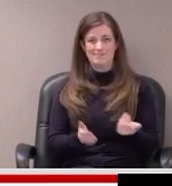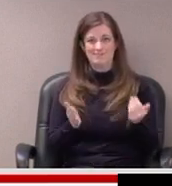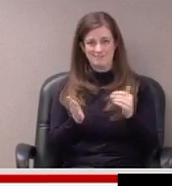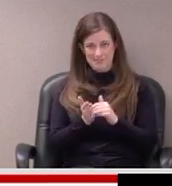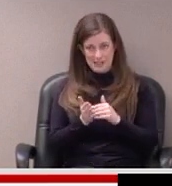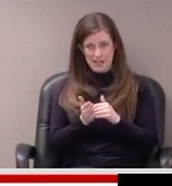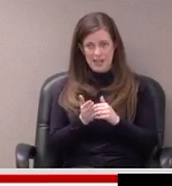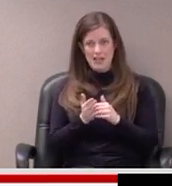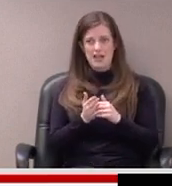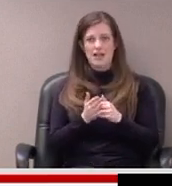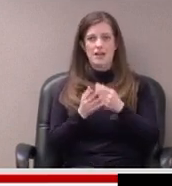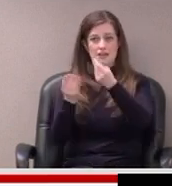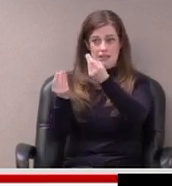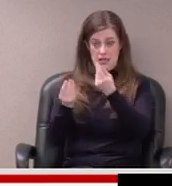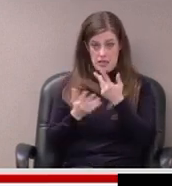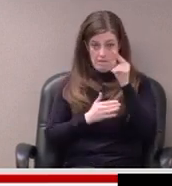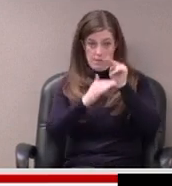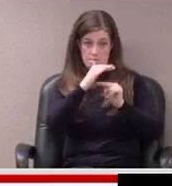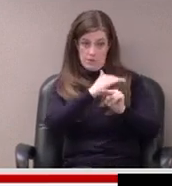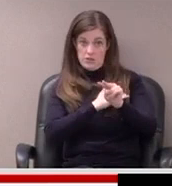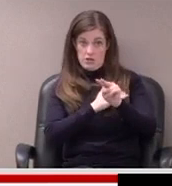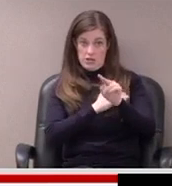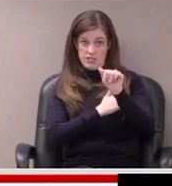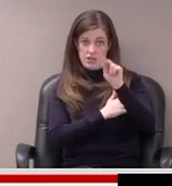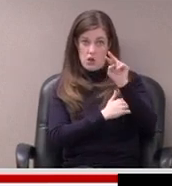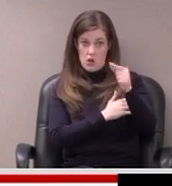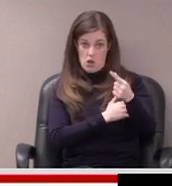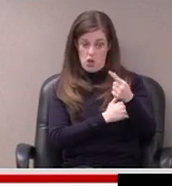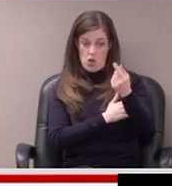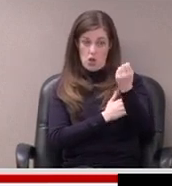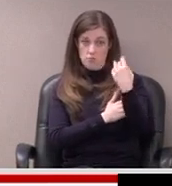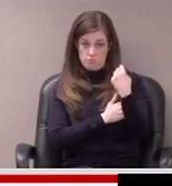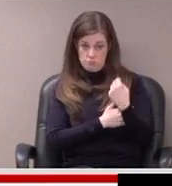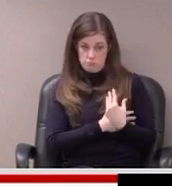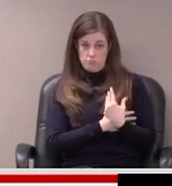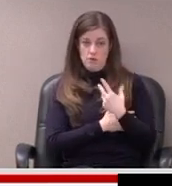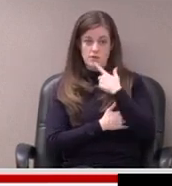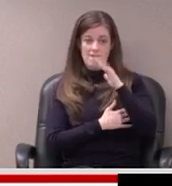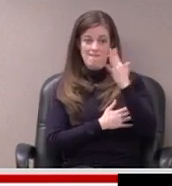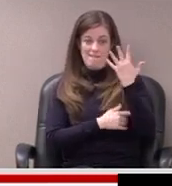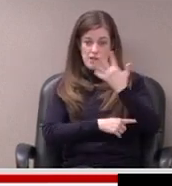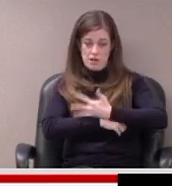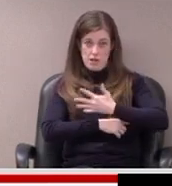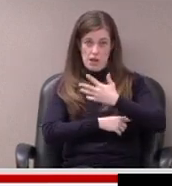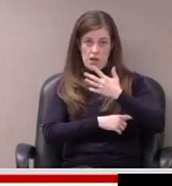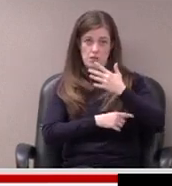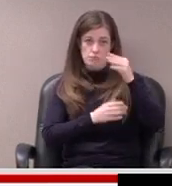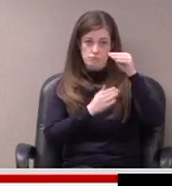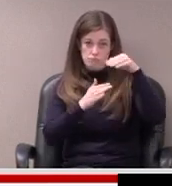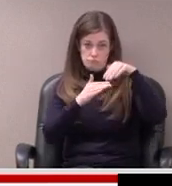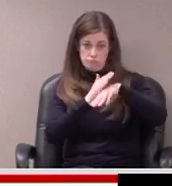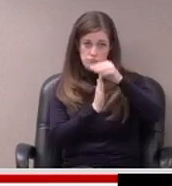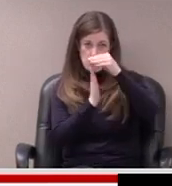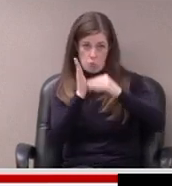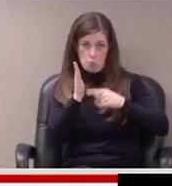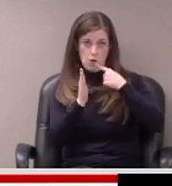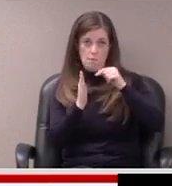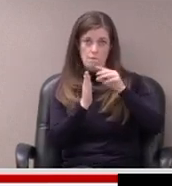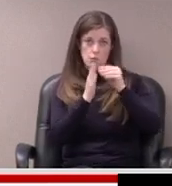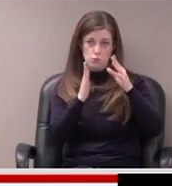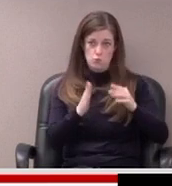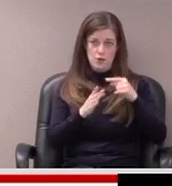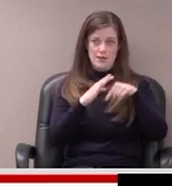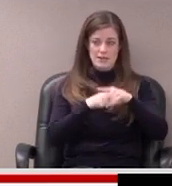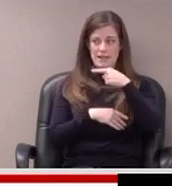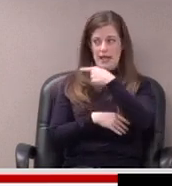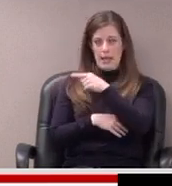get the projections in August, the fifth day student enrollment. plus historical trends that Brent and